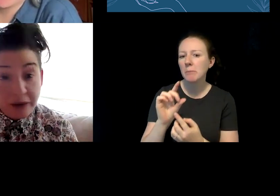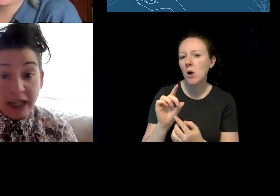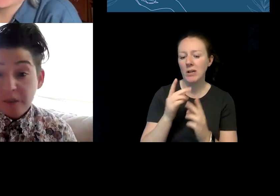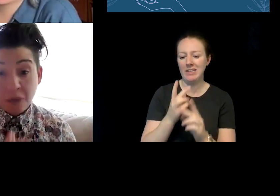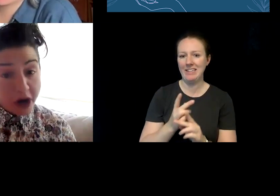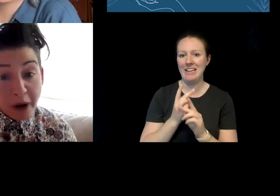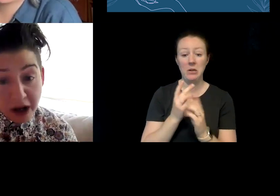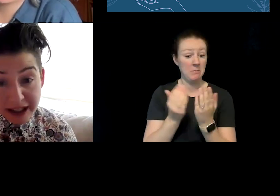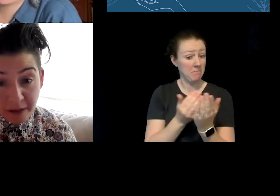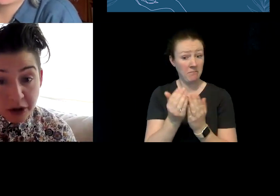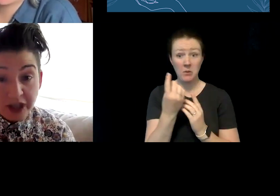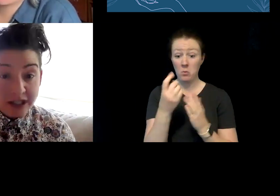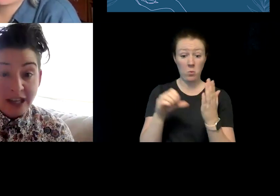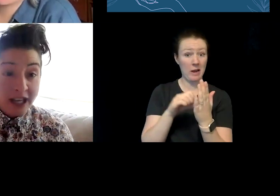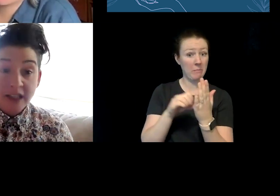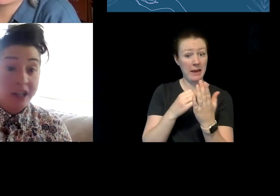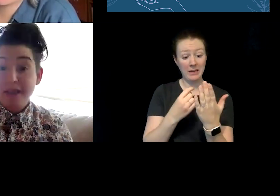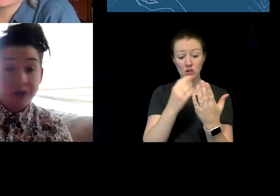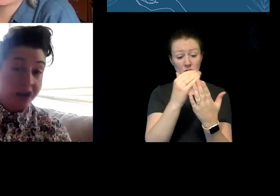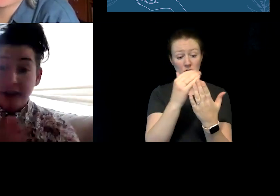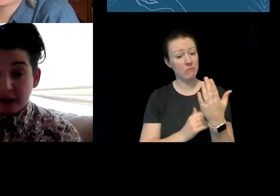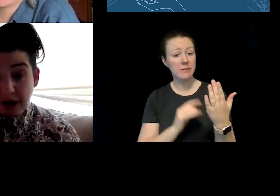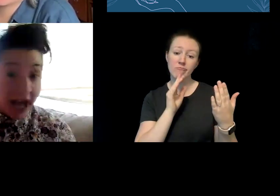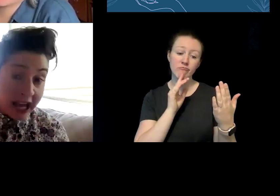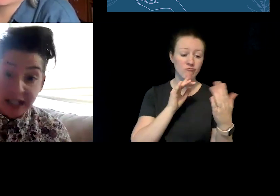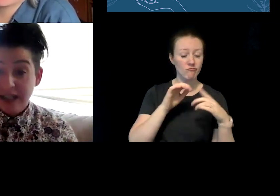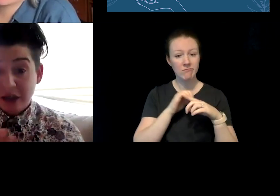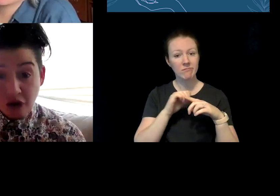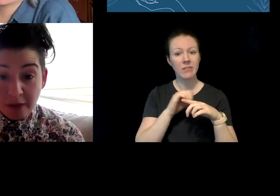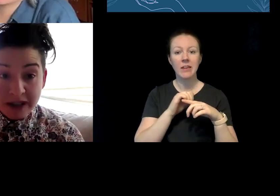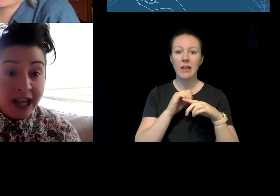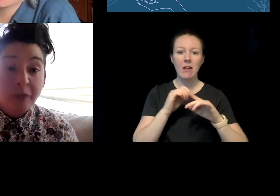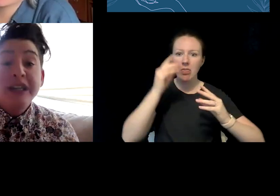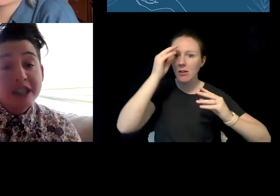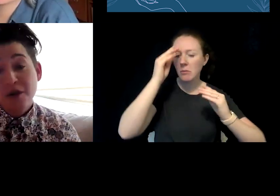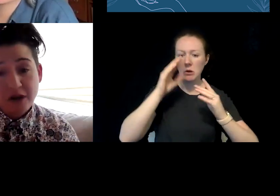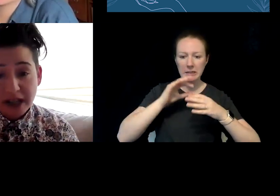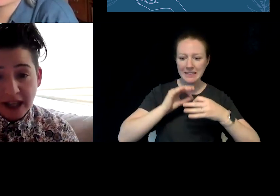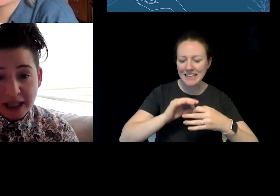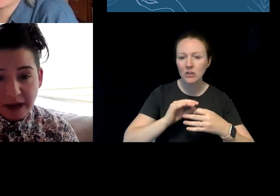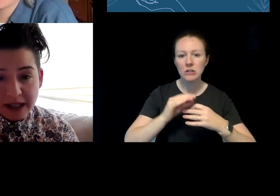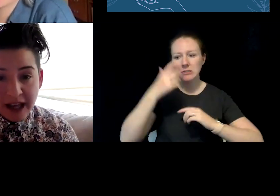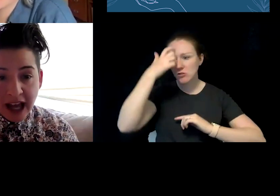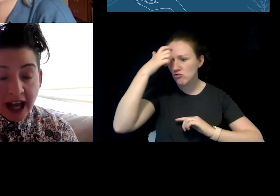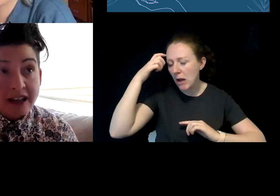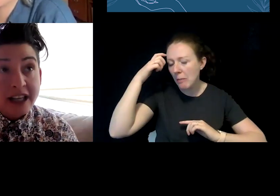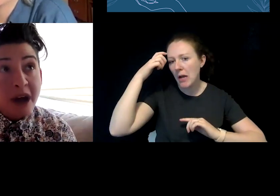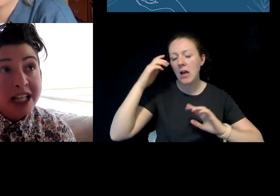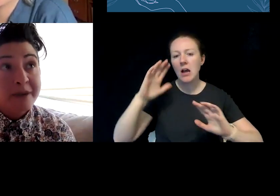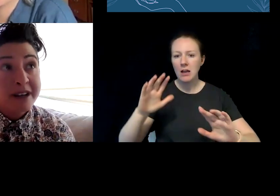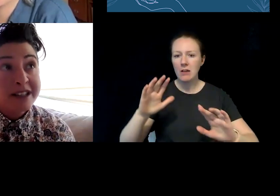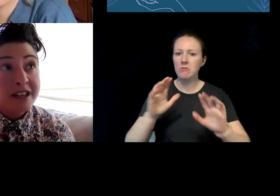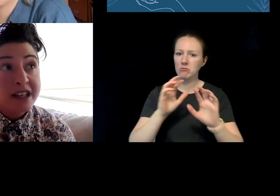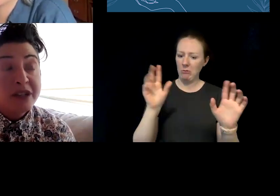page that we read brought up all these emotions. It does connect us to the past, these traumas. We need to create that space. And in